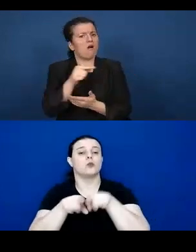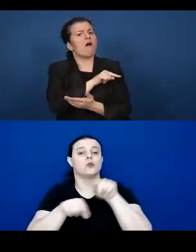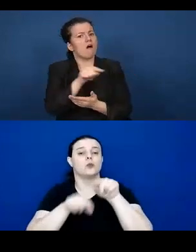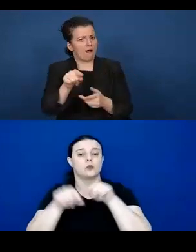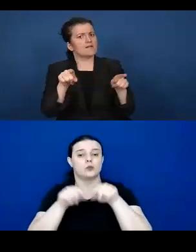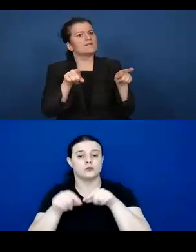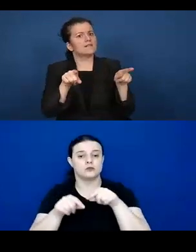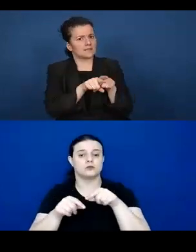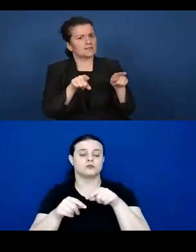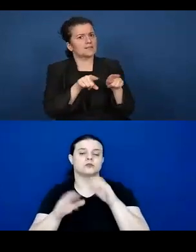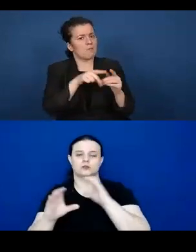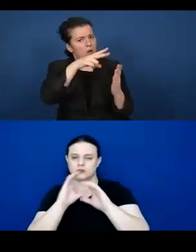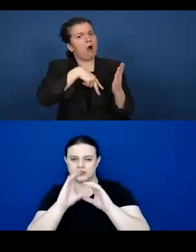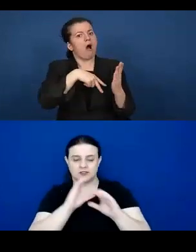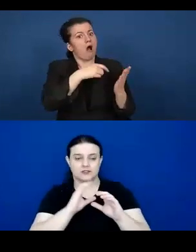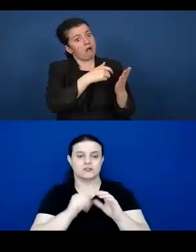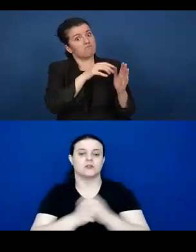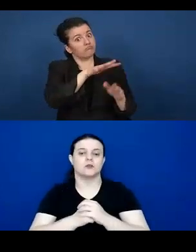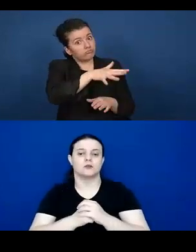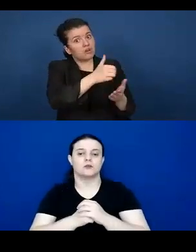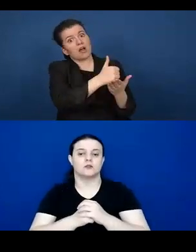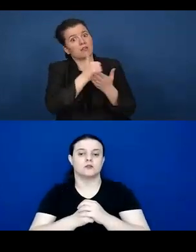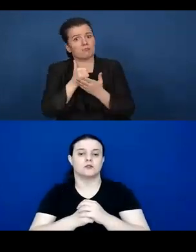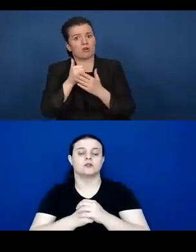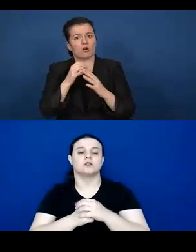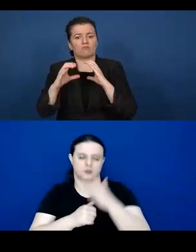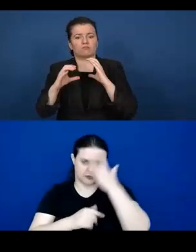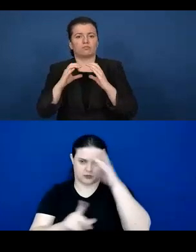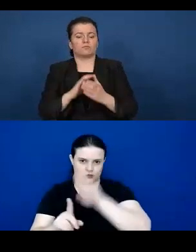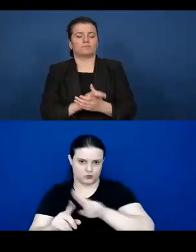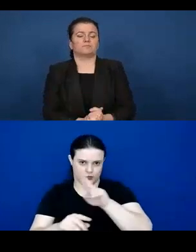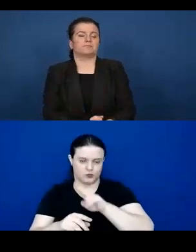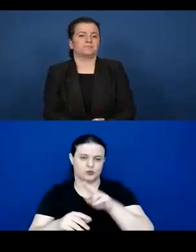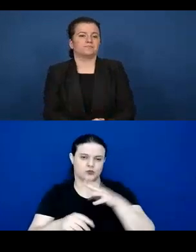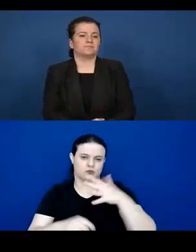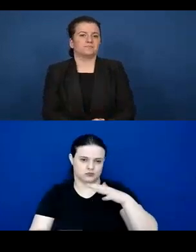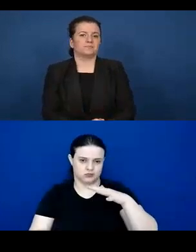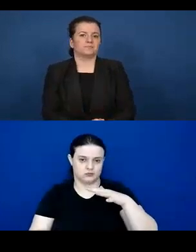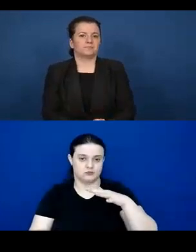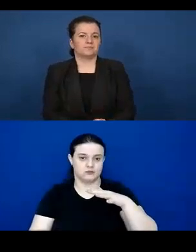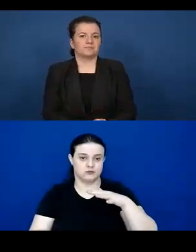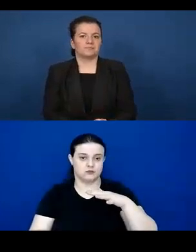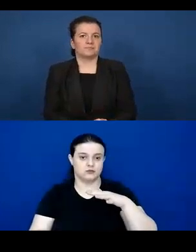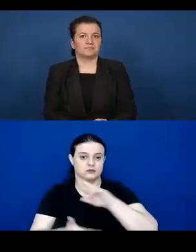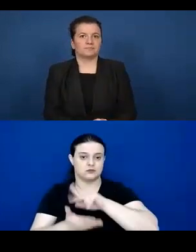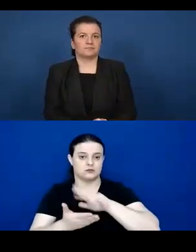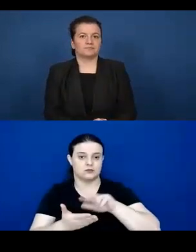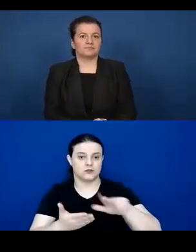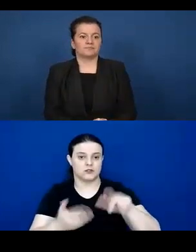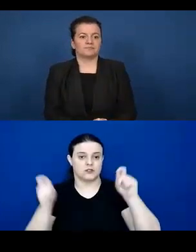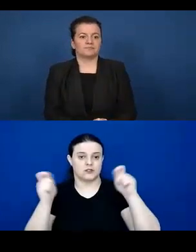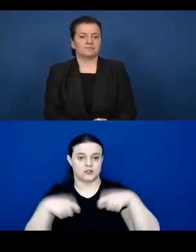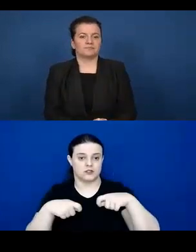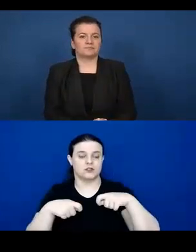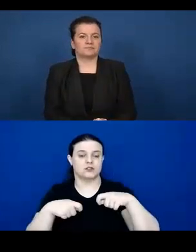for communication with the use of vibrations, and there are many potential